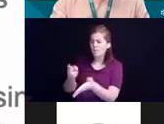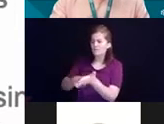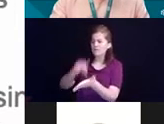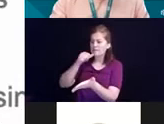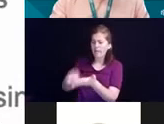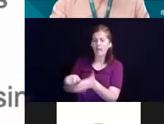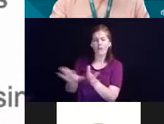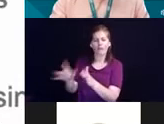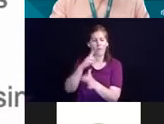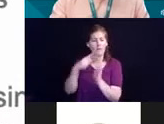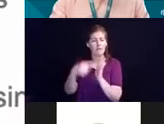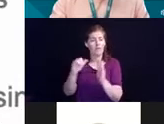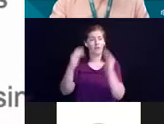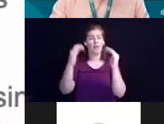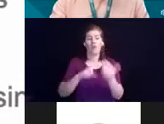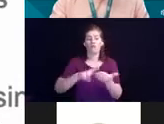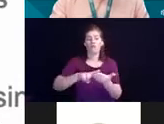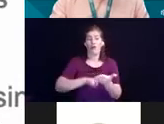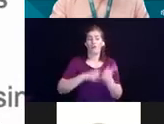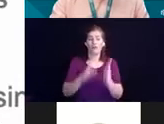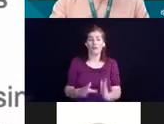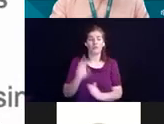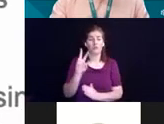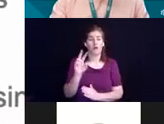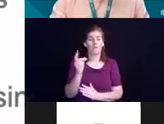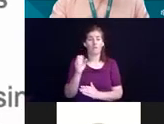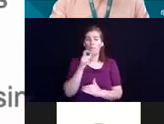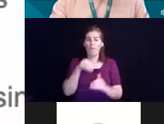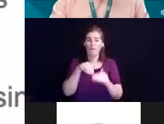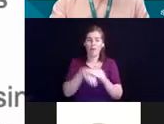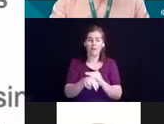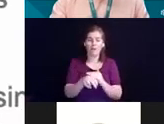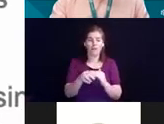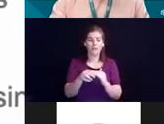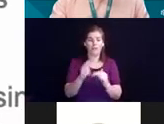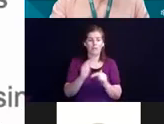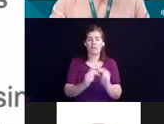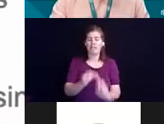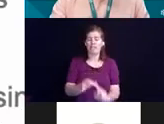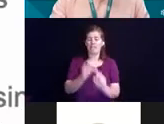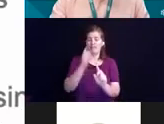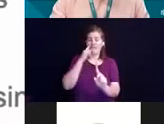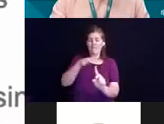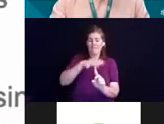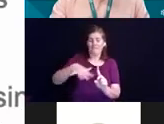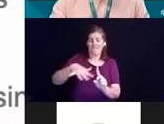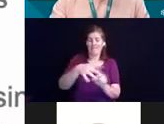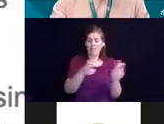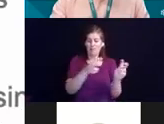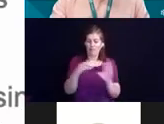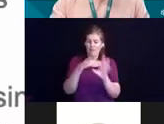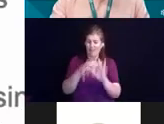example, and contractors or vendors who are coming into the building, particularly if there's environmental issues related to COVID-19.